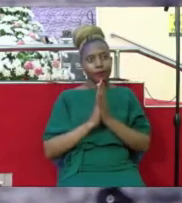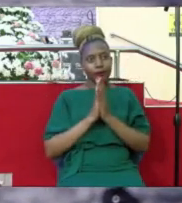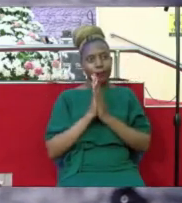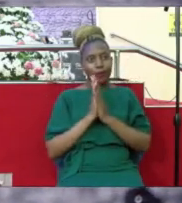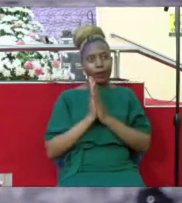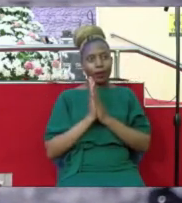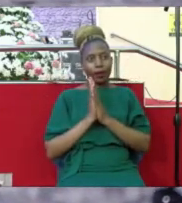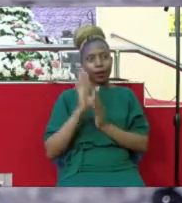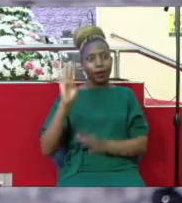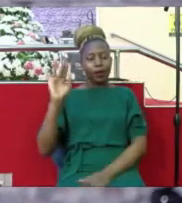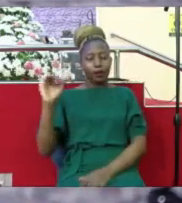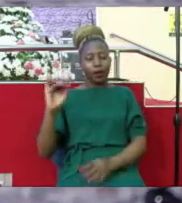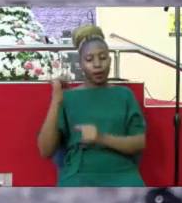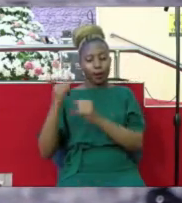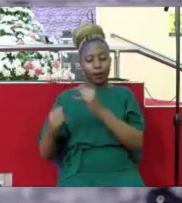by endings